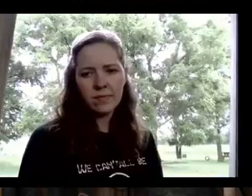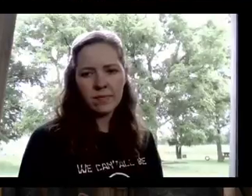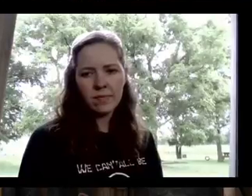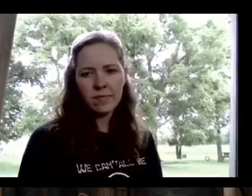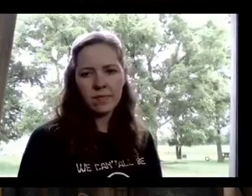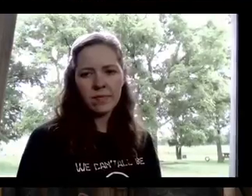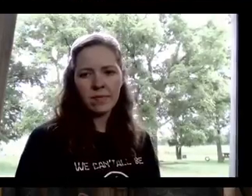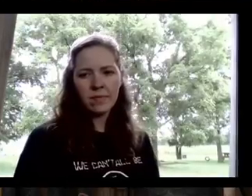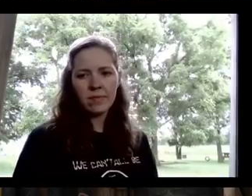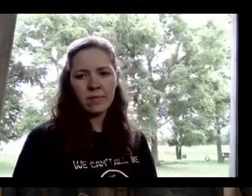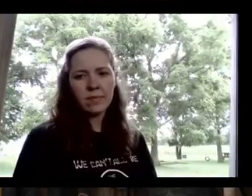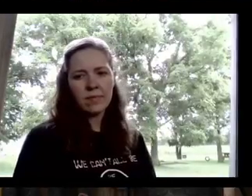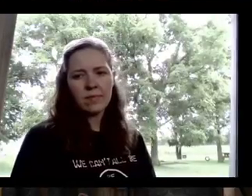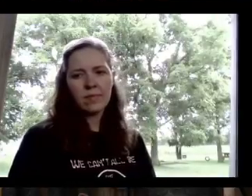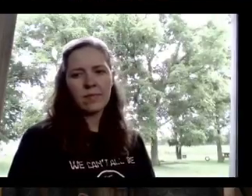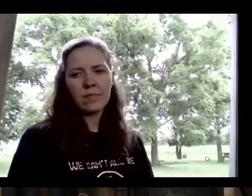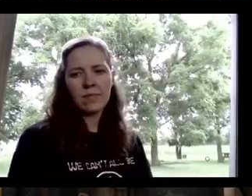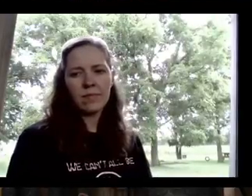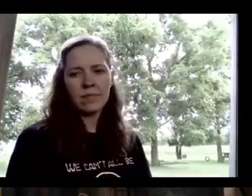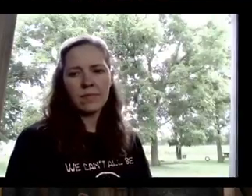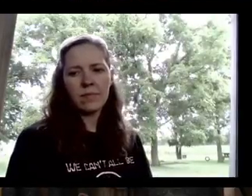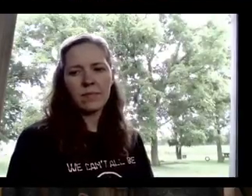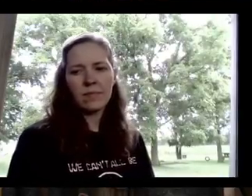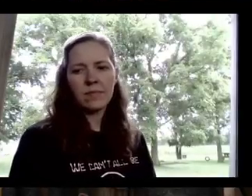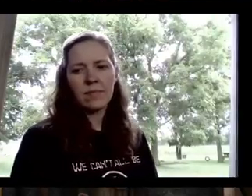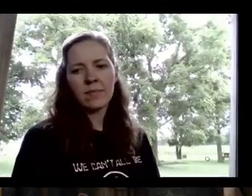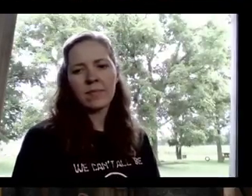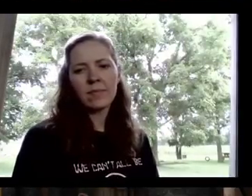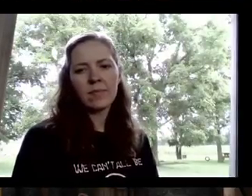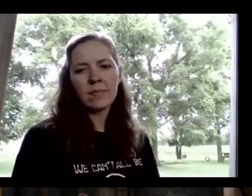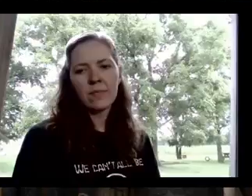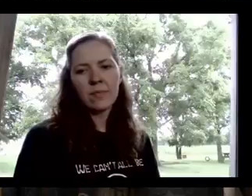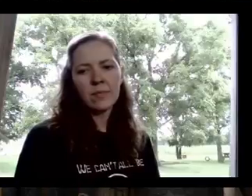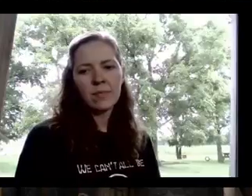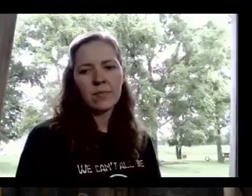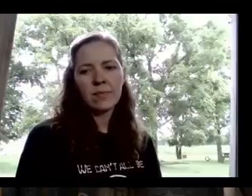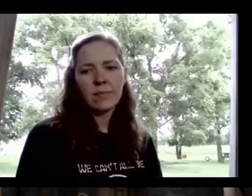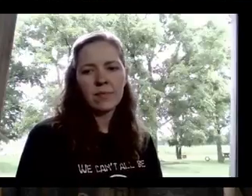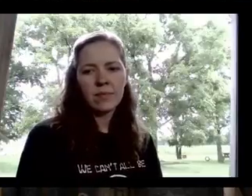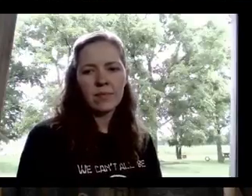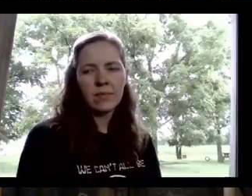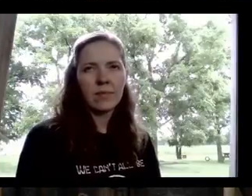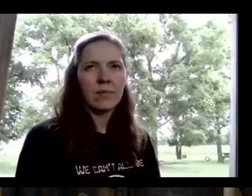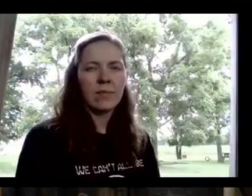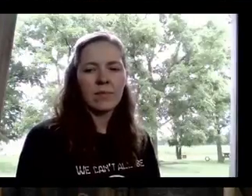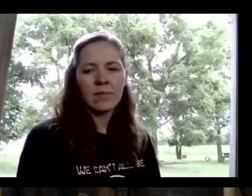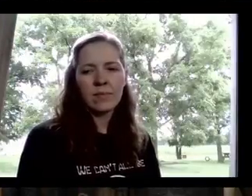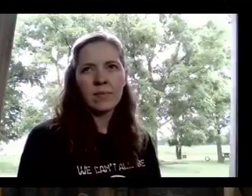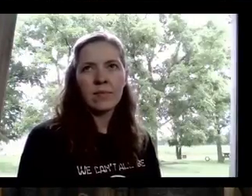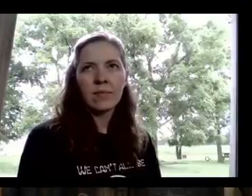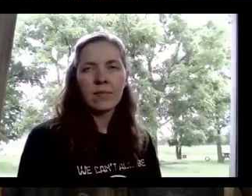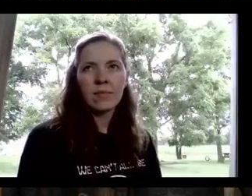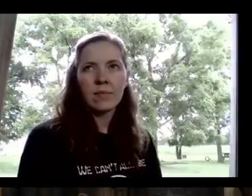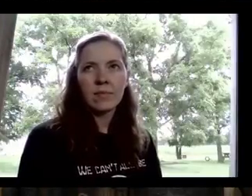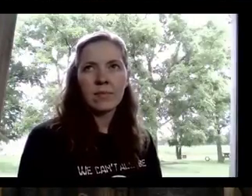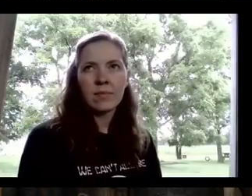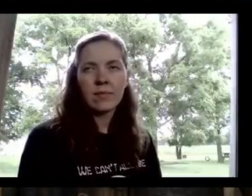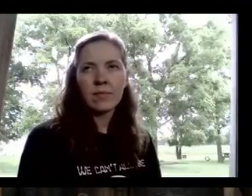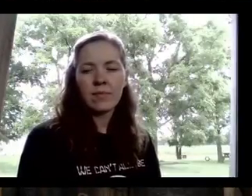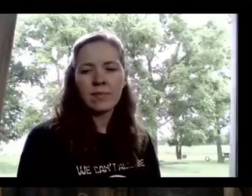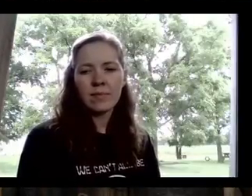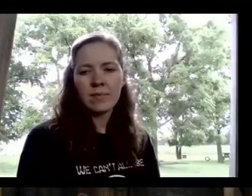we burn up the faces. So that's what we'll be working on this evening. I've got a piece of 1 inch